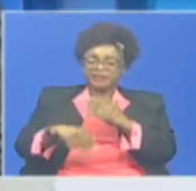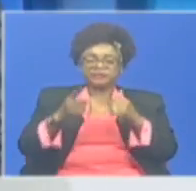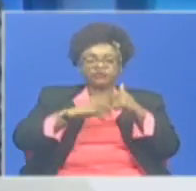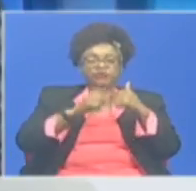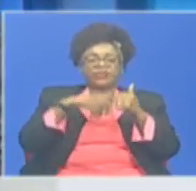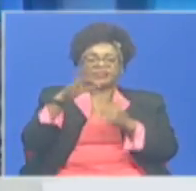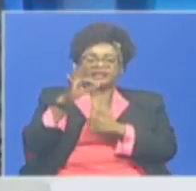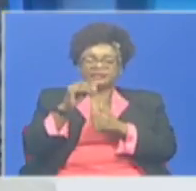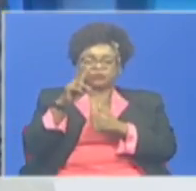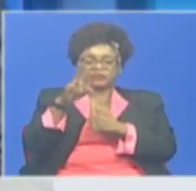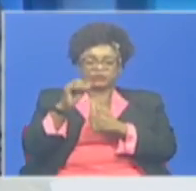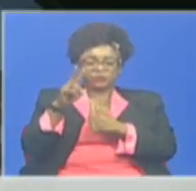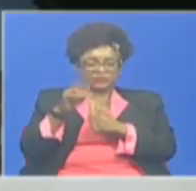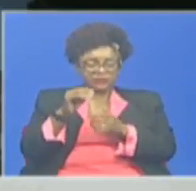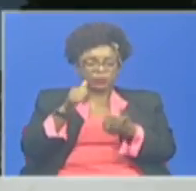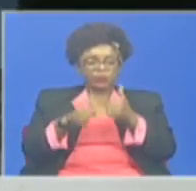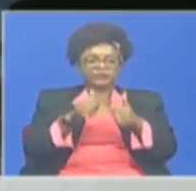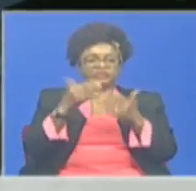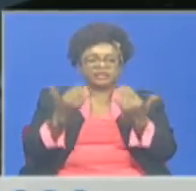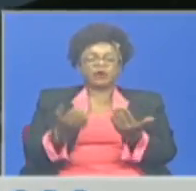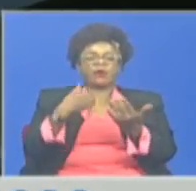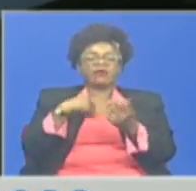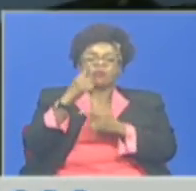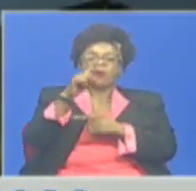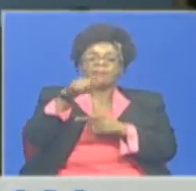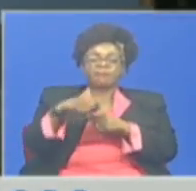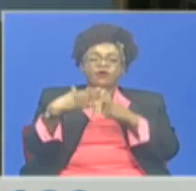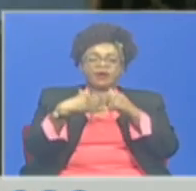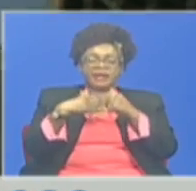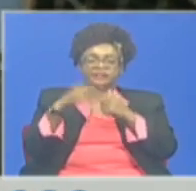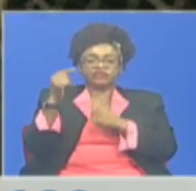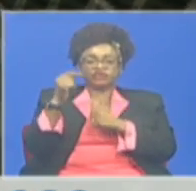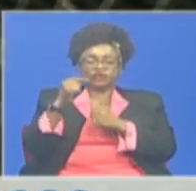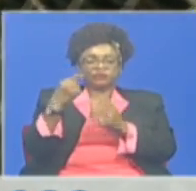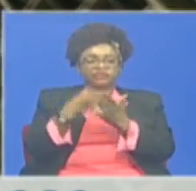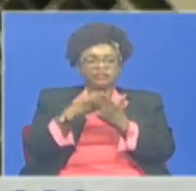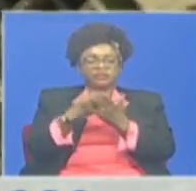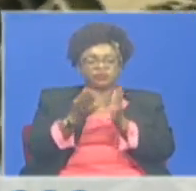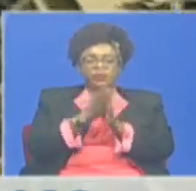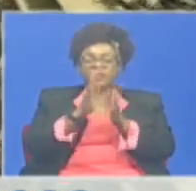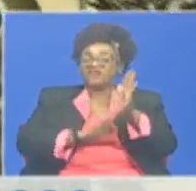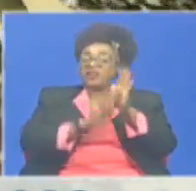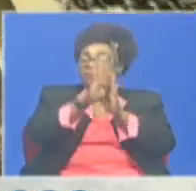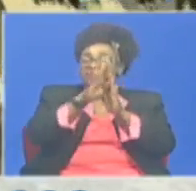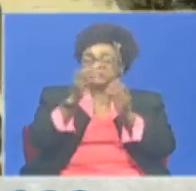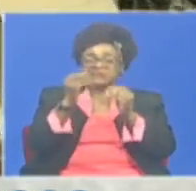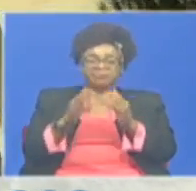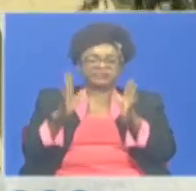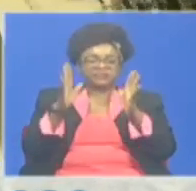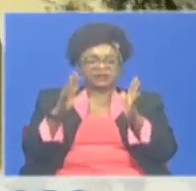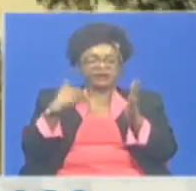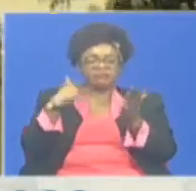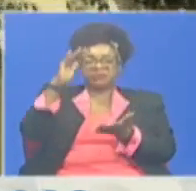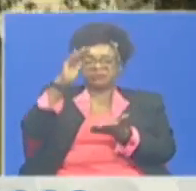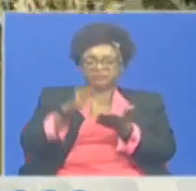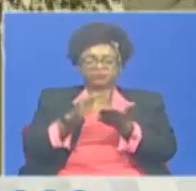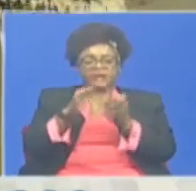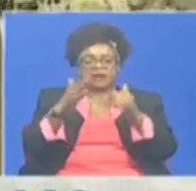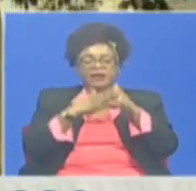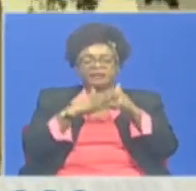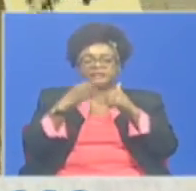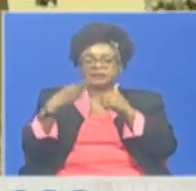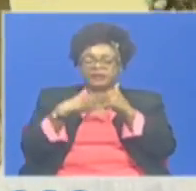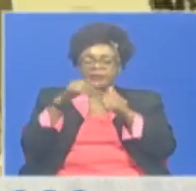2020, which now stands at 1.9 trillion shillings, with development expenditure having been slashed by 98.7 billion